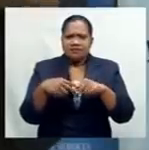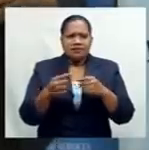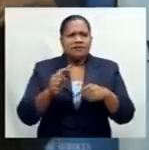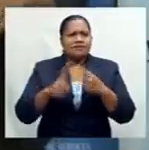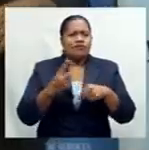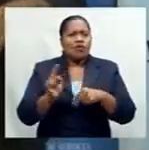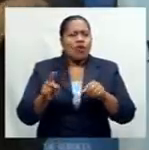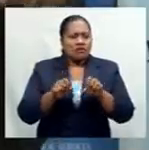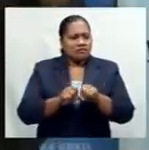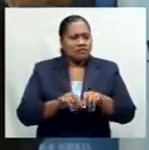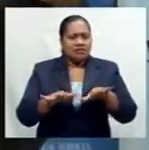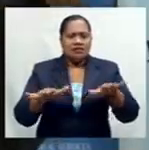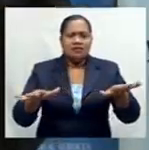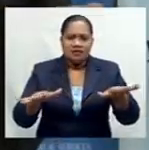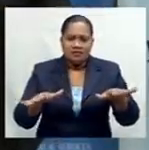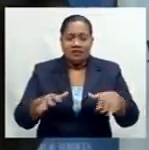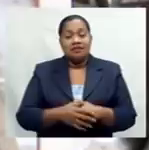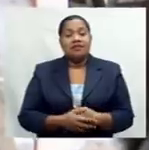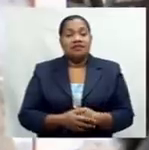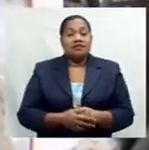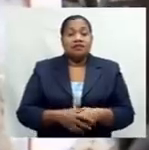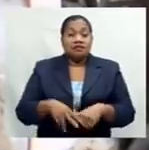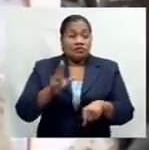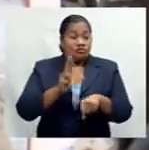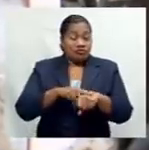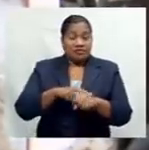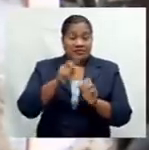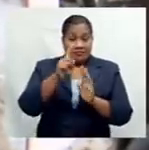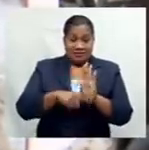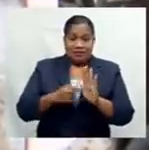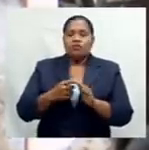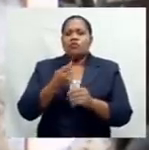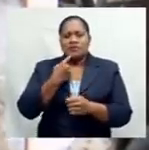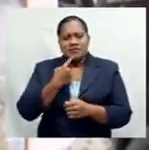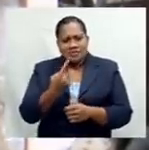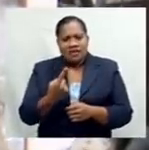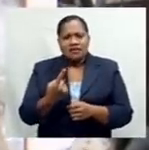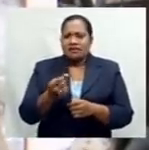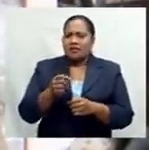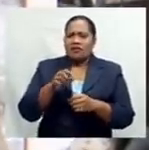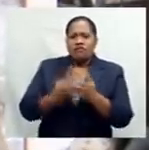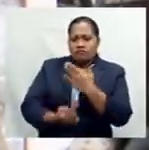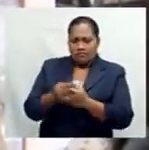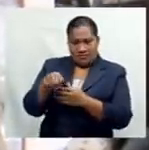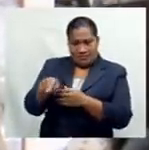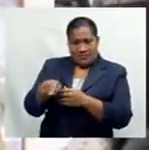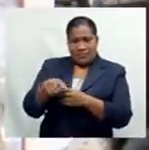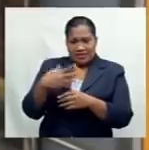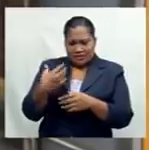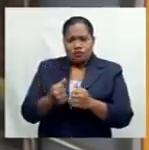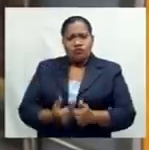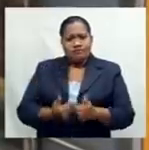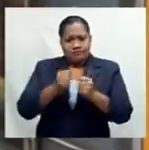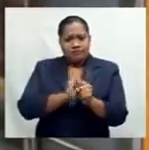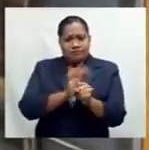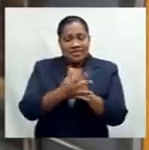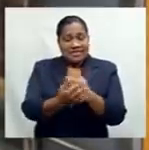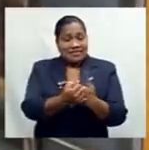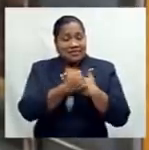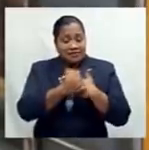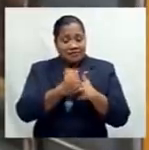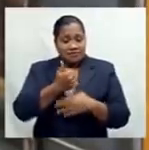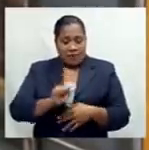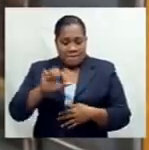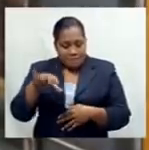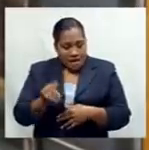Permanent Secretary for Health Dr. James Fong has earlier stated that a pattern that sustains good COVID-safe behavior must